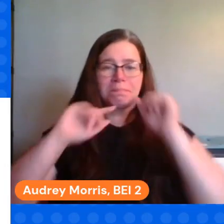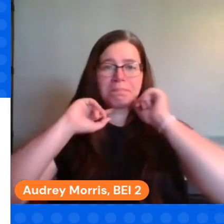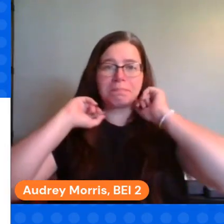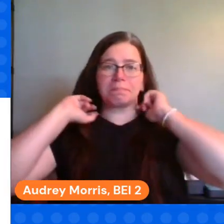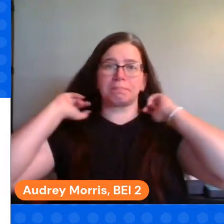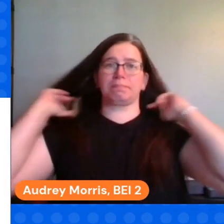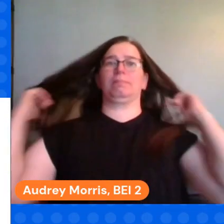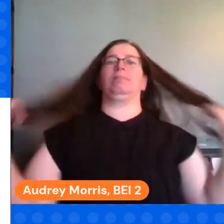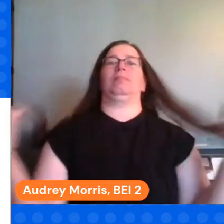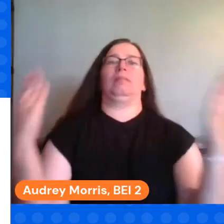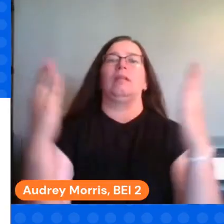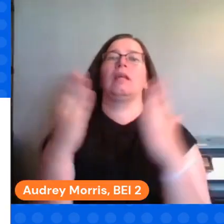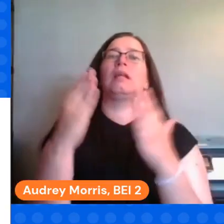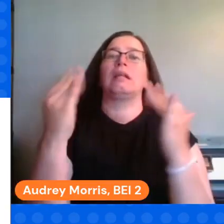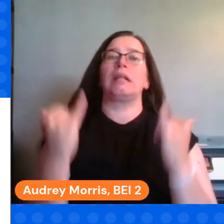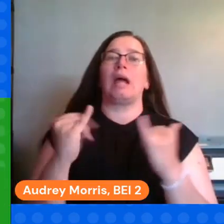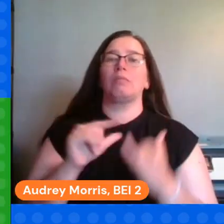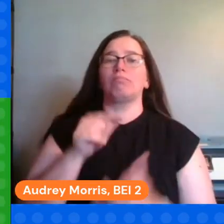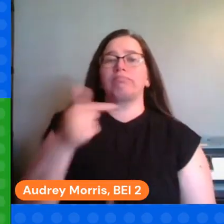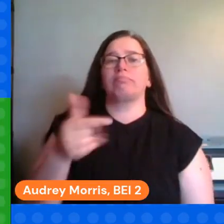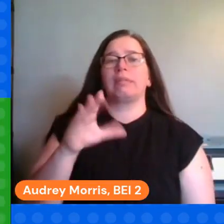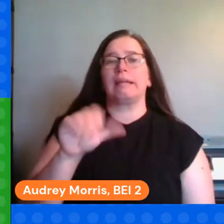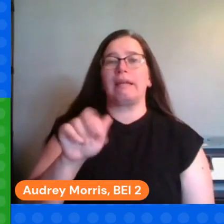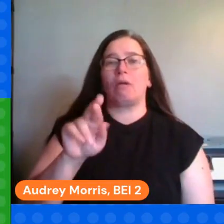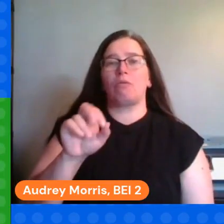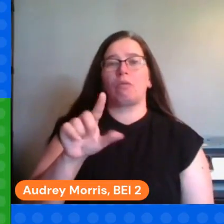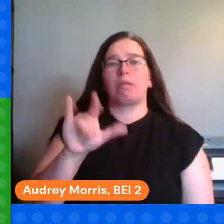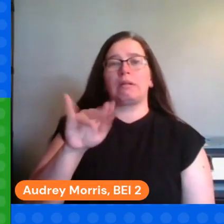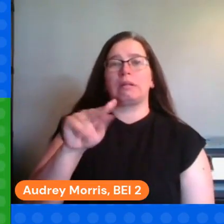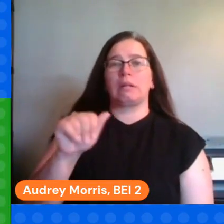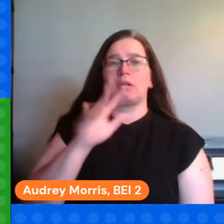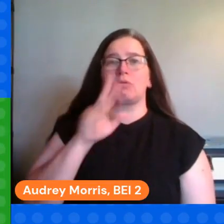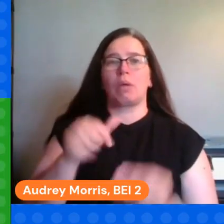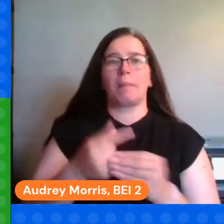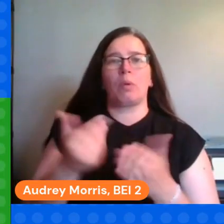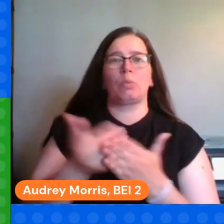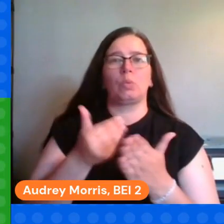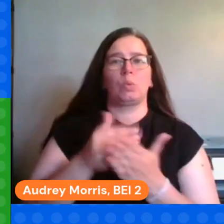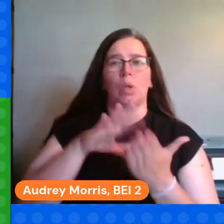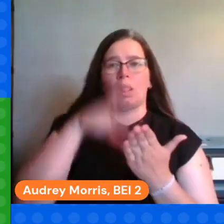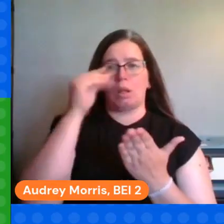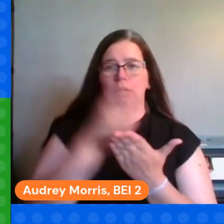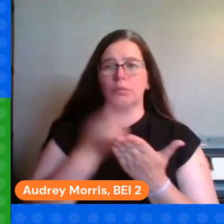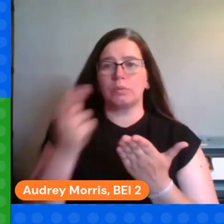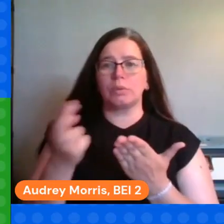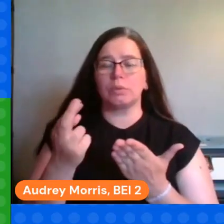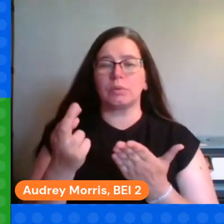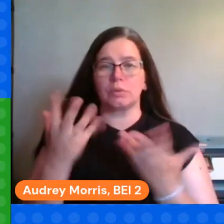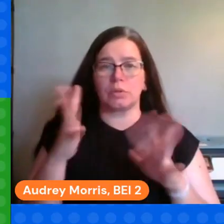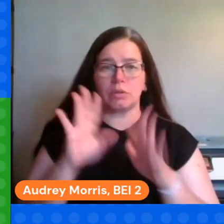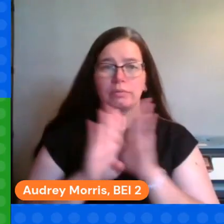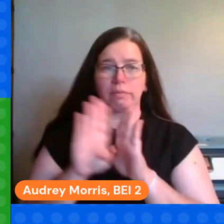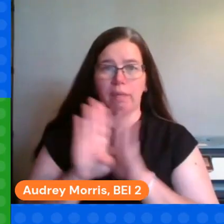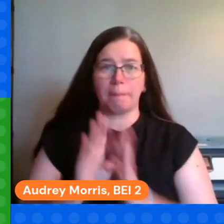And I will pass to Carolina to talk about some of the new learning resources that have been developed.